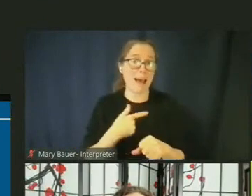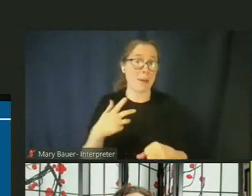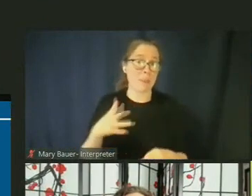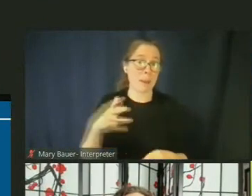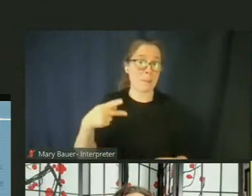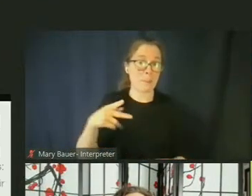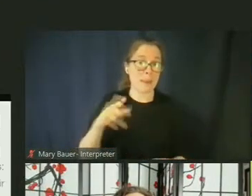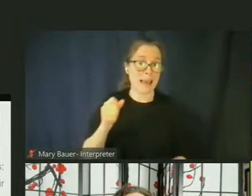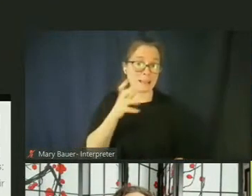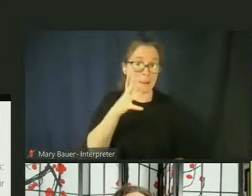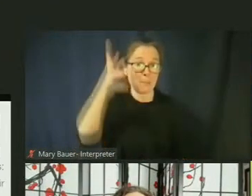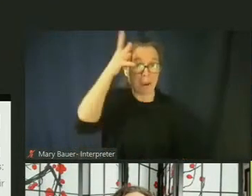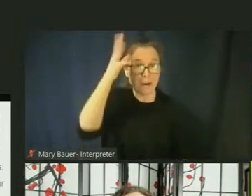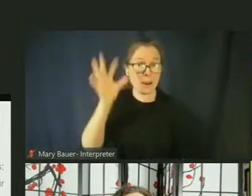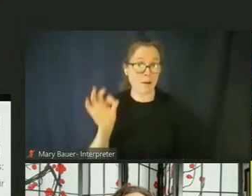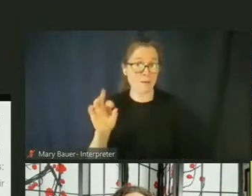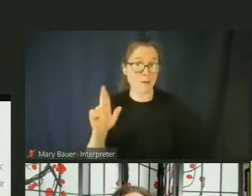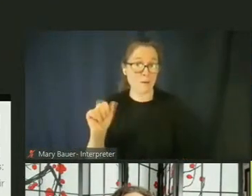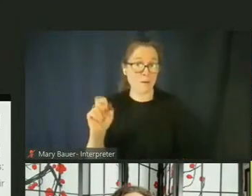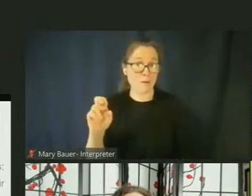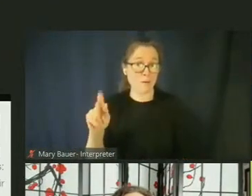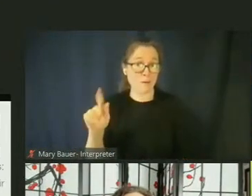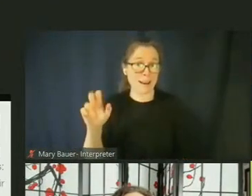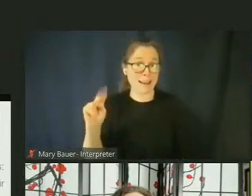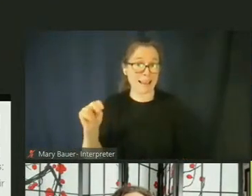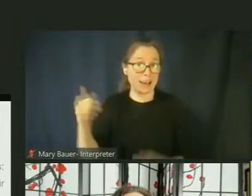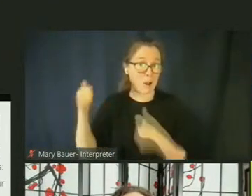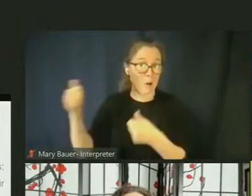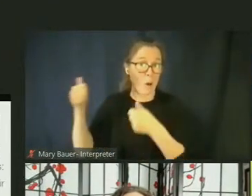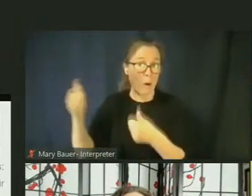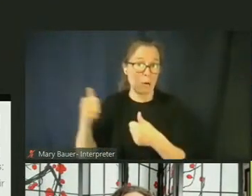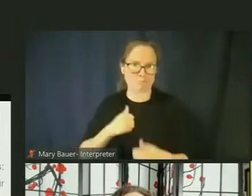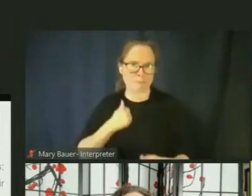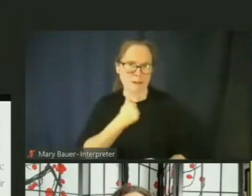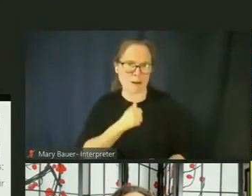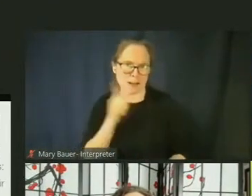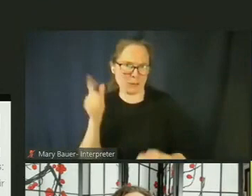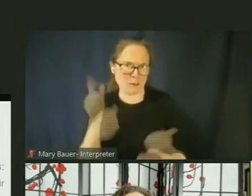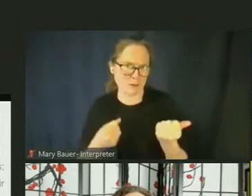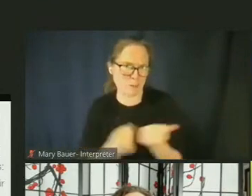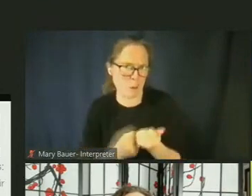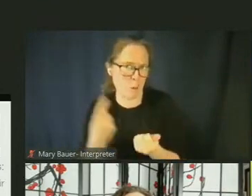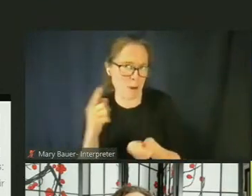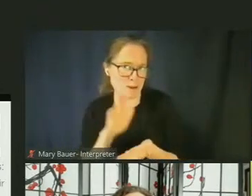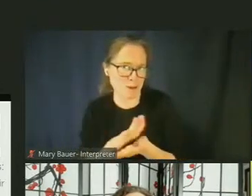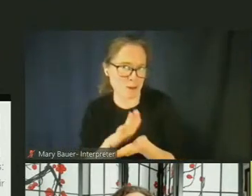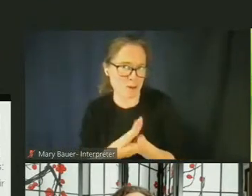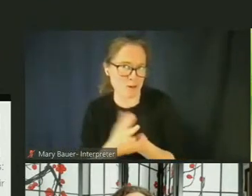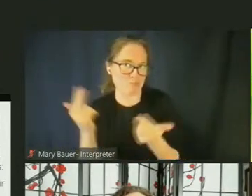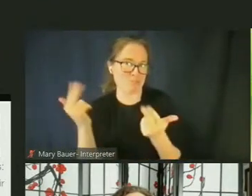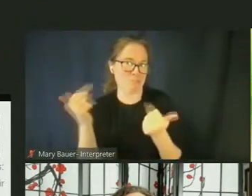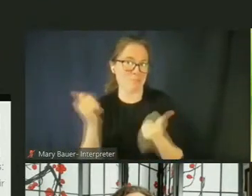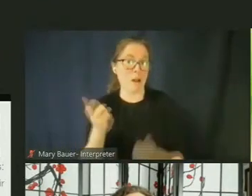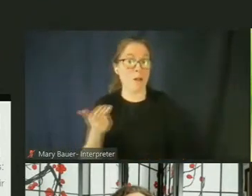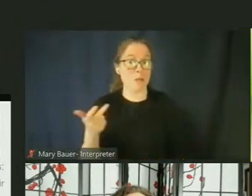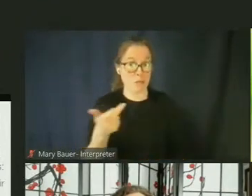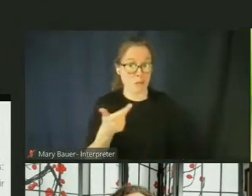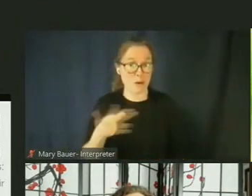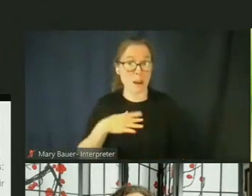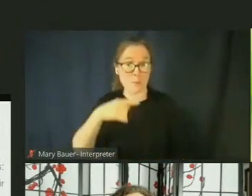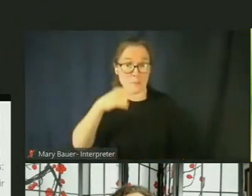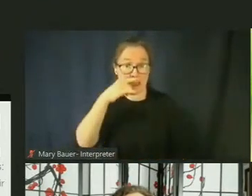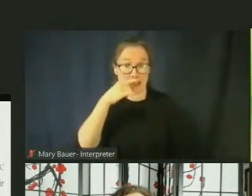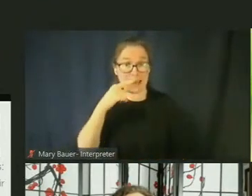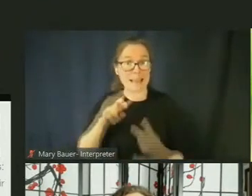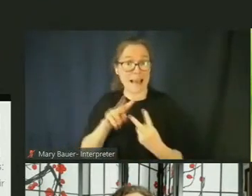Go Franklin. Sorry, I'm probably not supposed to endorse a single school, but all 3 of the kids either went there or